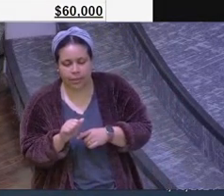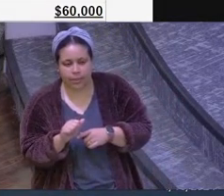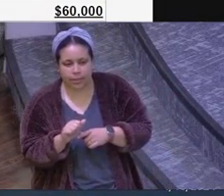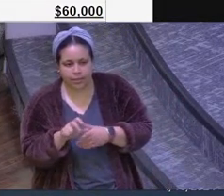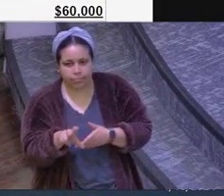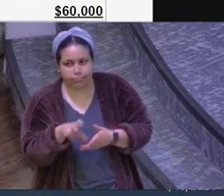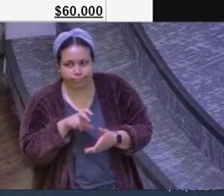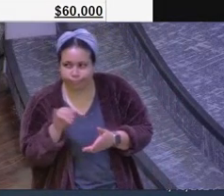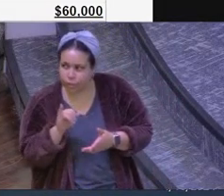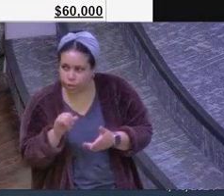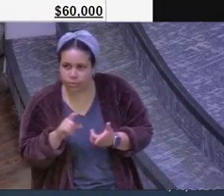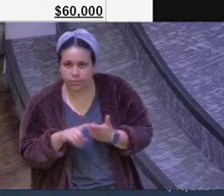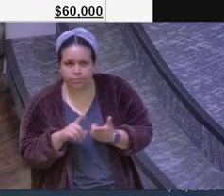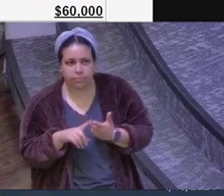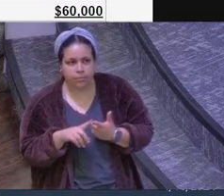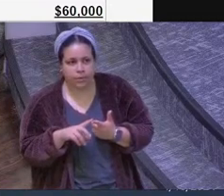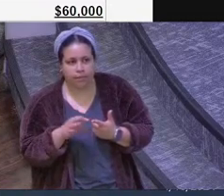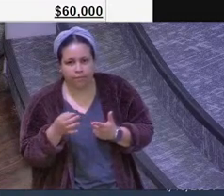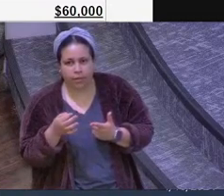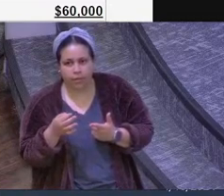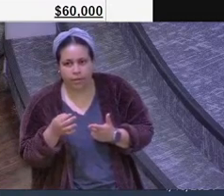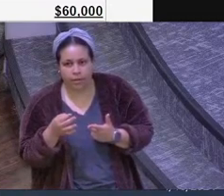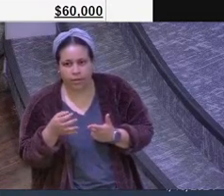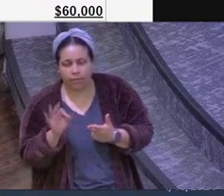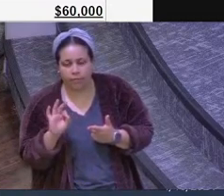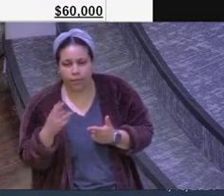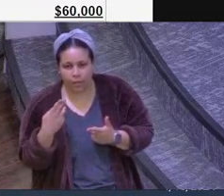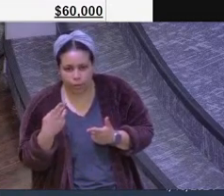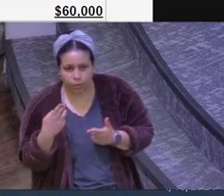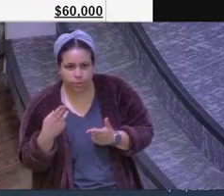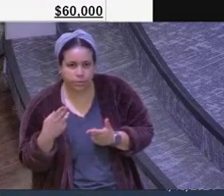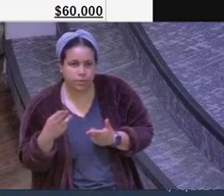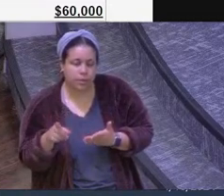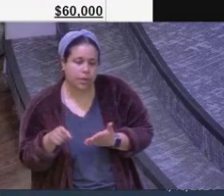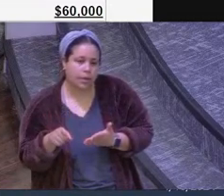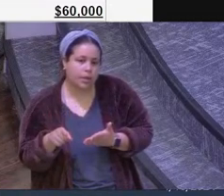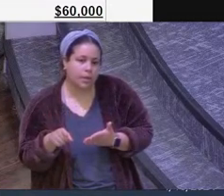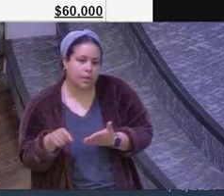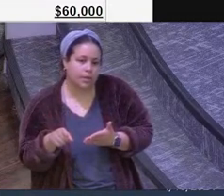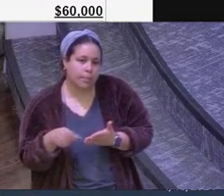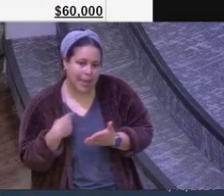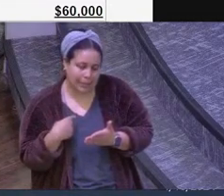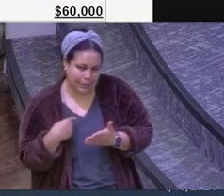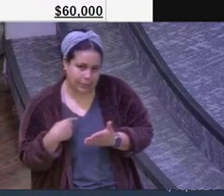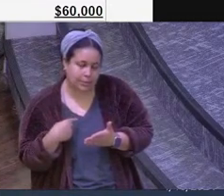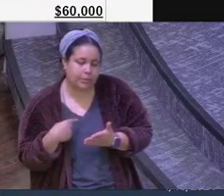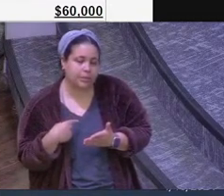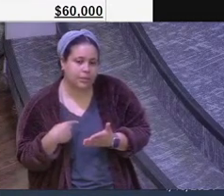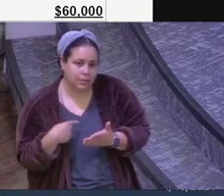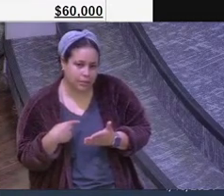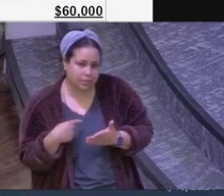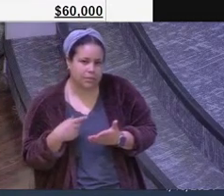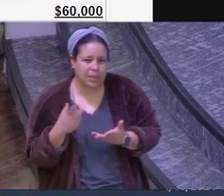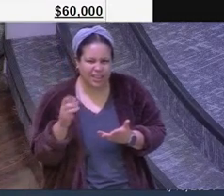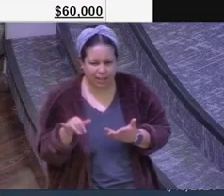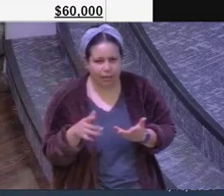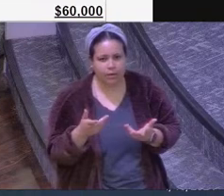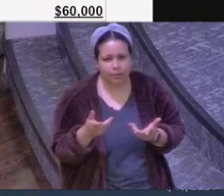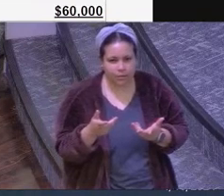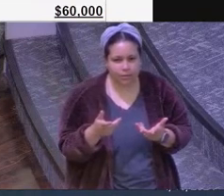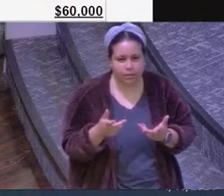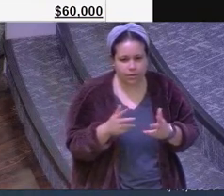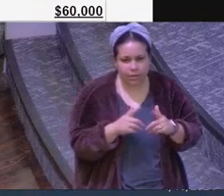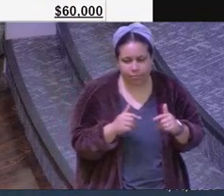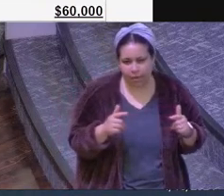get Foothills pays us for use of space. That's kind of where the other local revenue comes from, and other